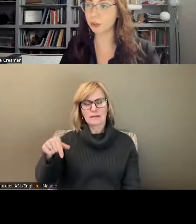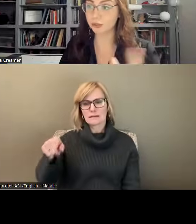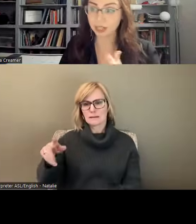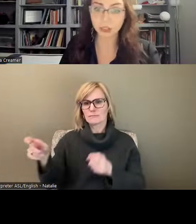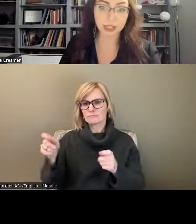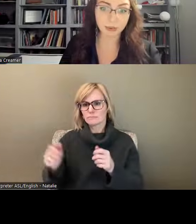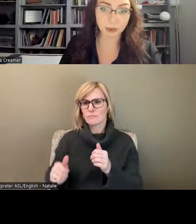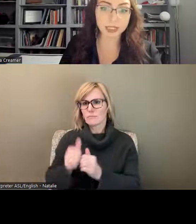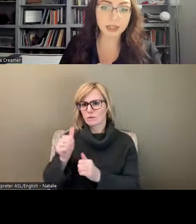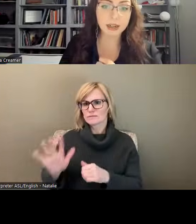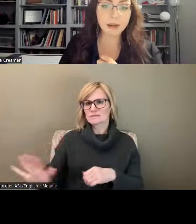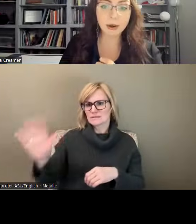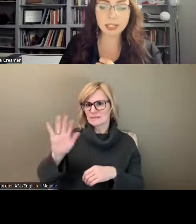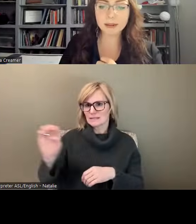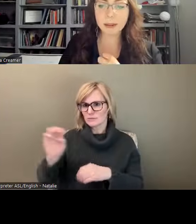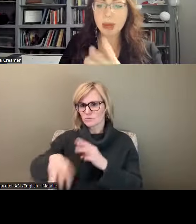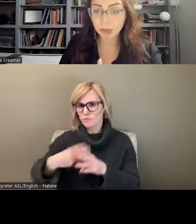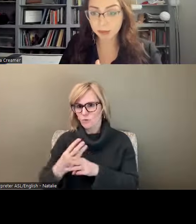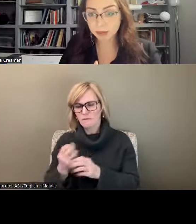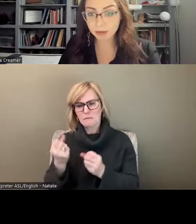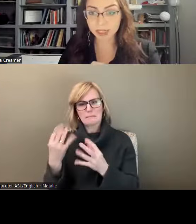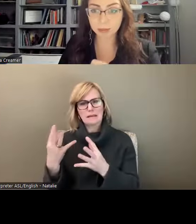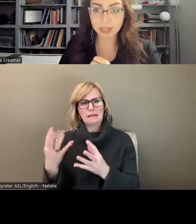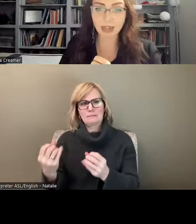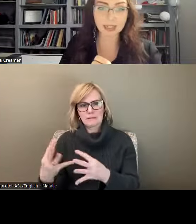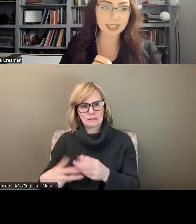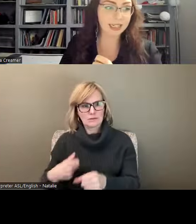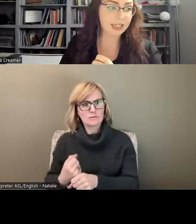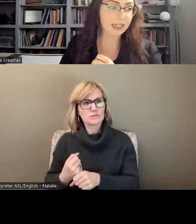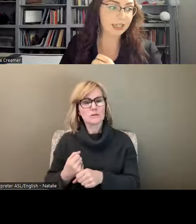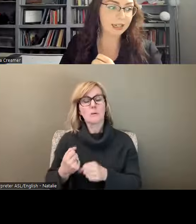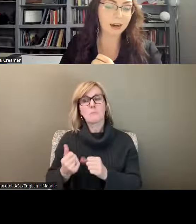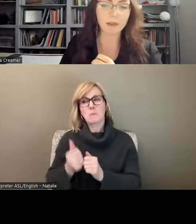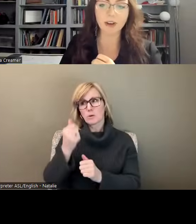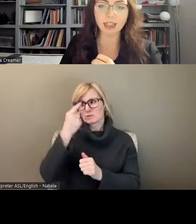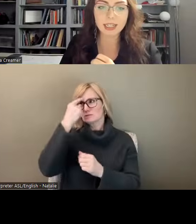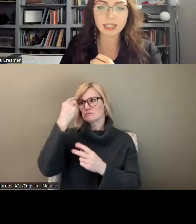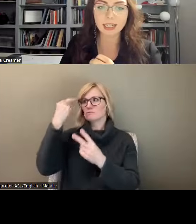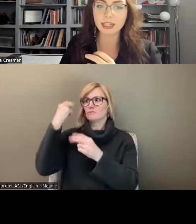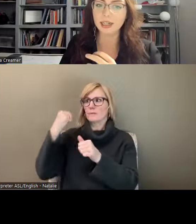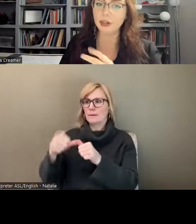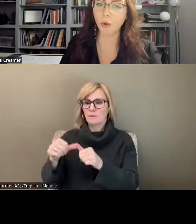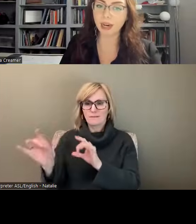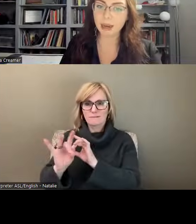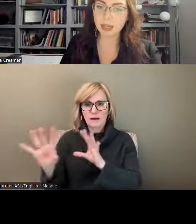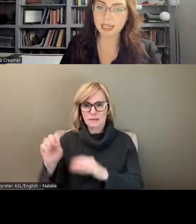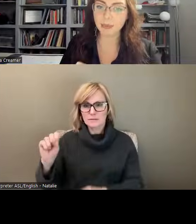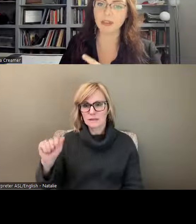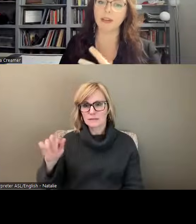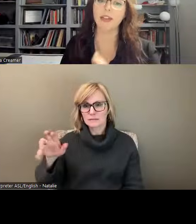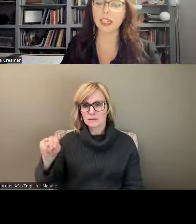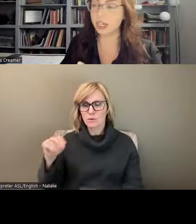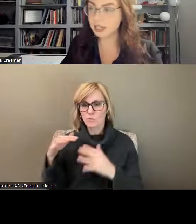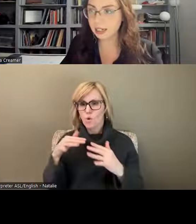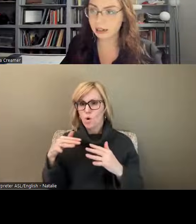Eastern world for centuries, of course. Most memorable from its brutality is the violence in Assyrian war campaigns,